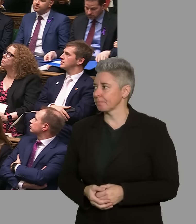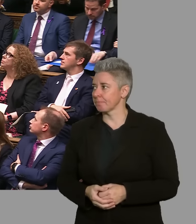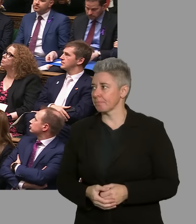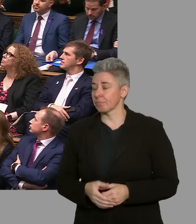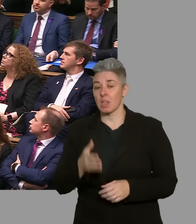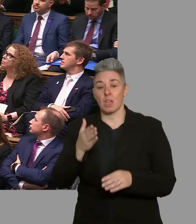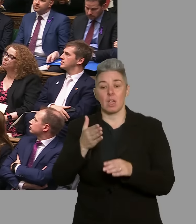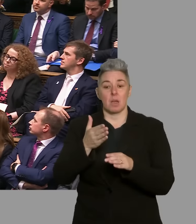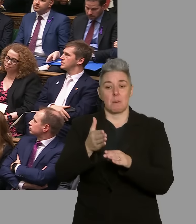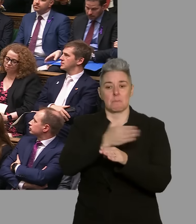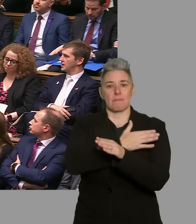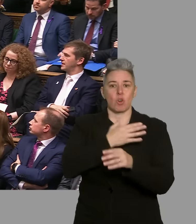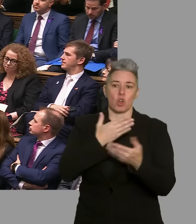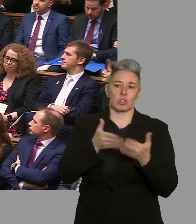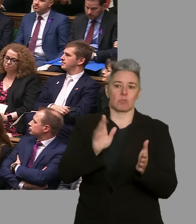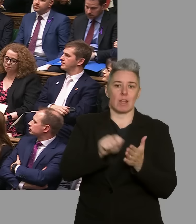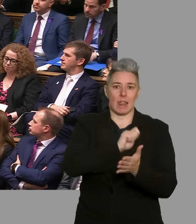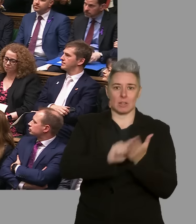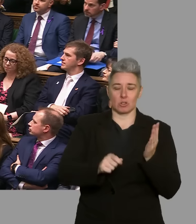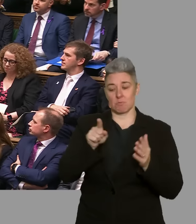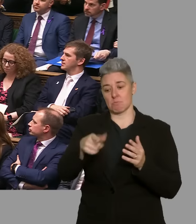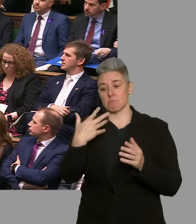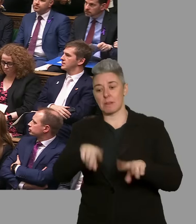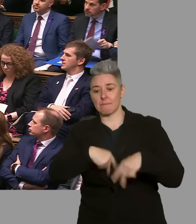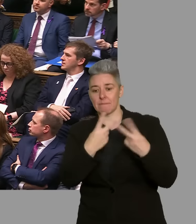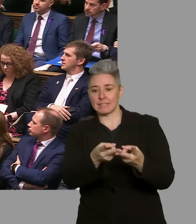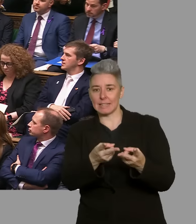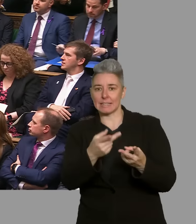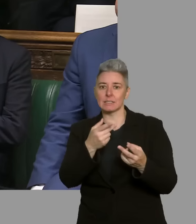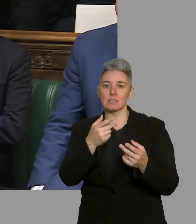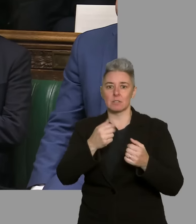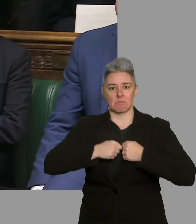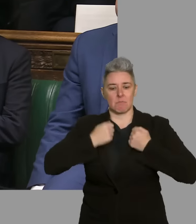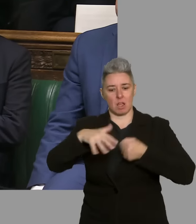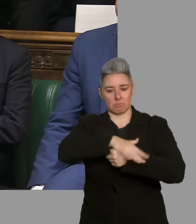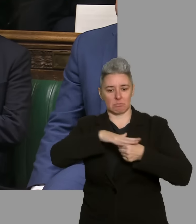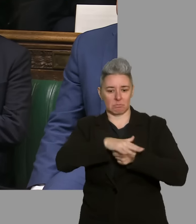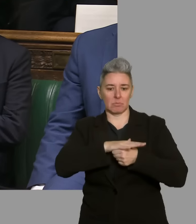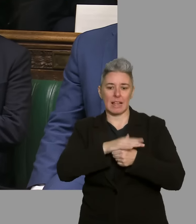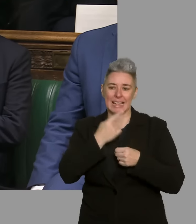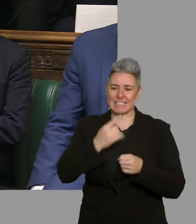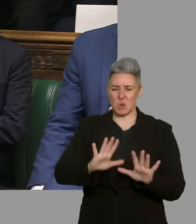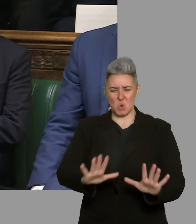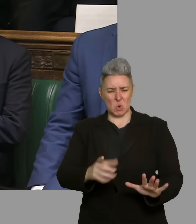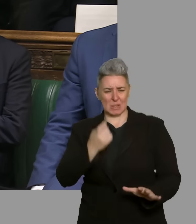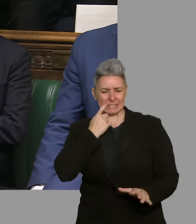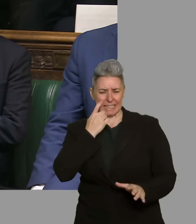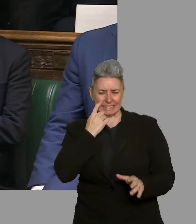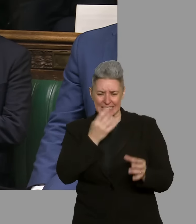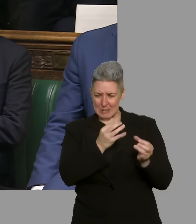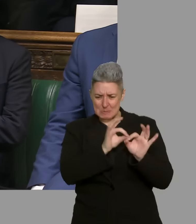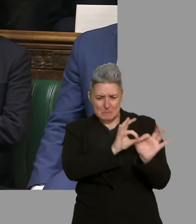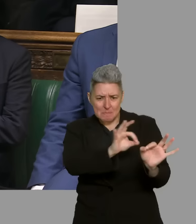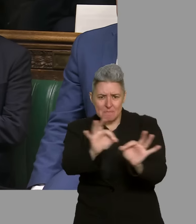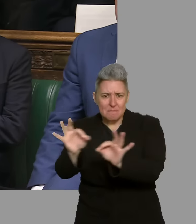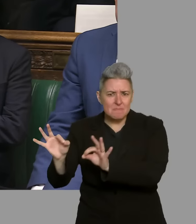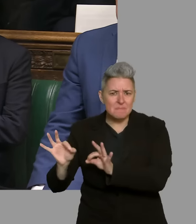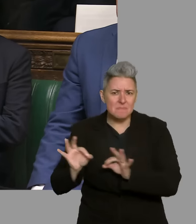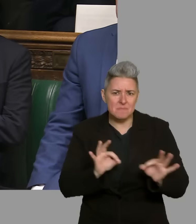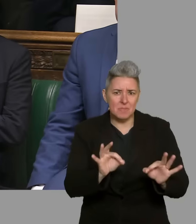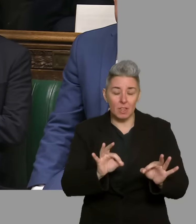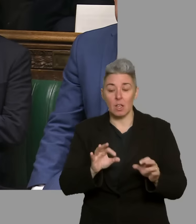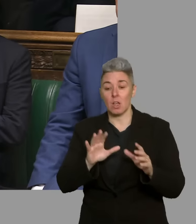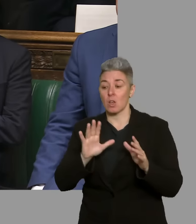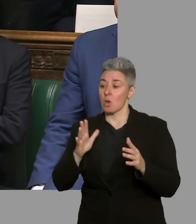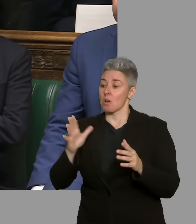NHS dentistry desert. Since then, I've secured £240,000 of additional funding, encouraged my constituents